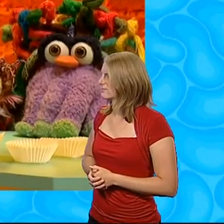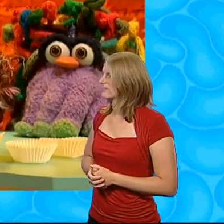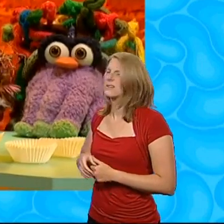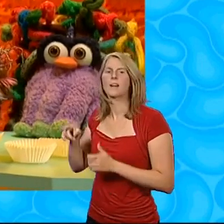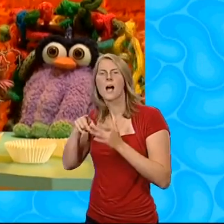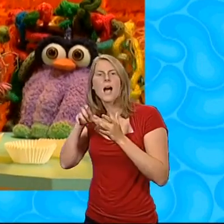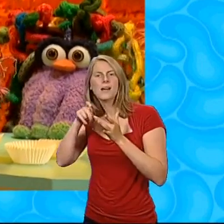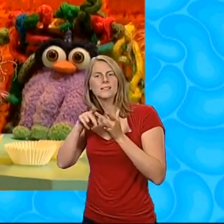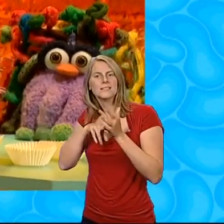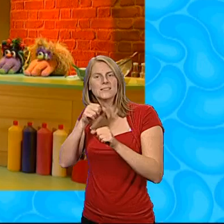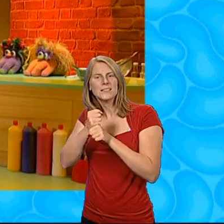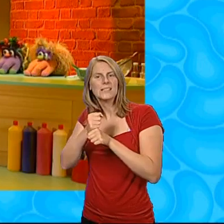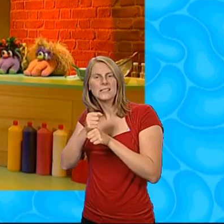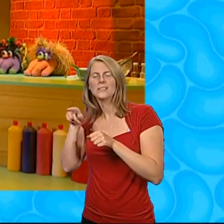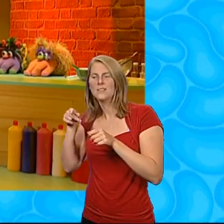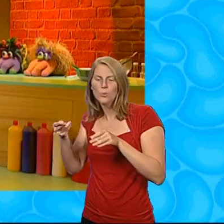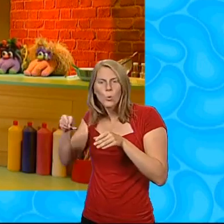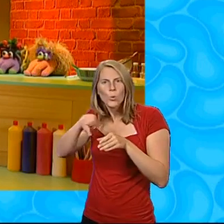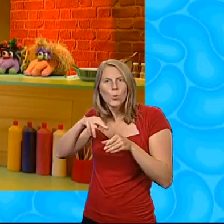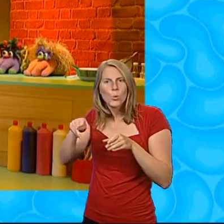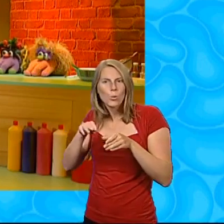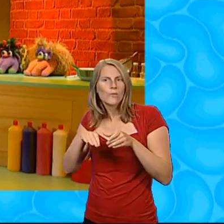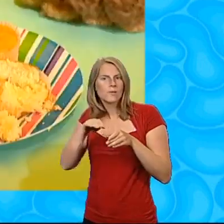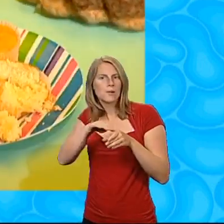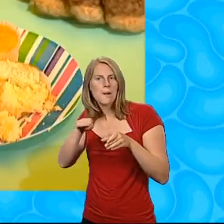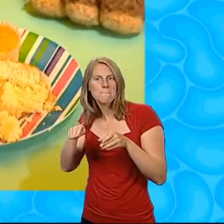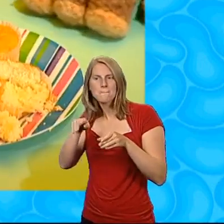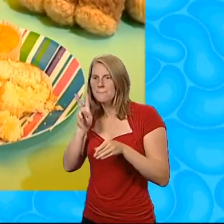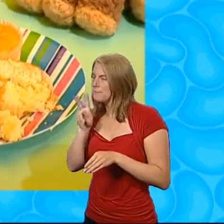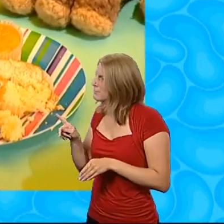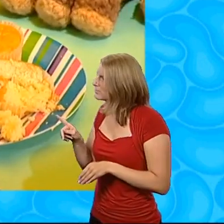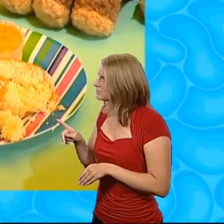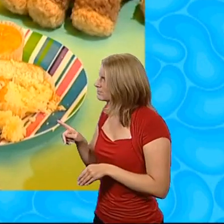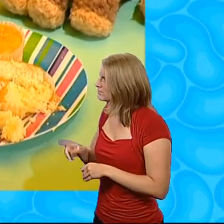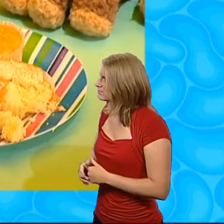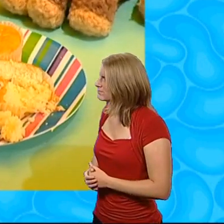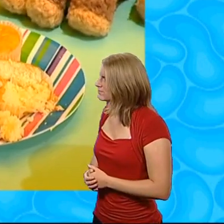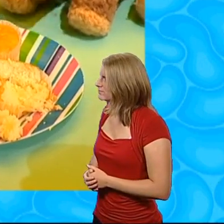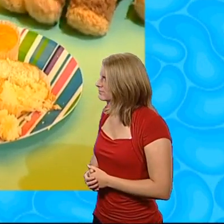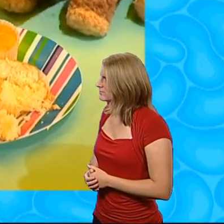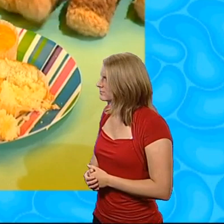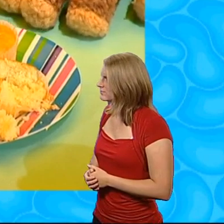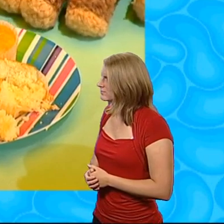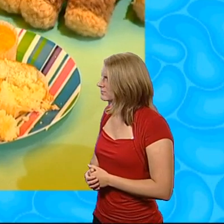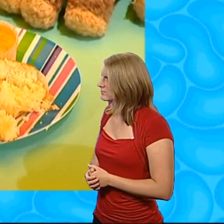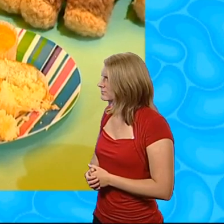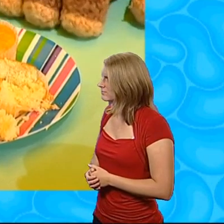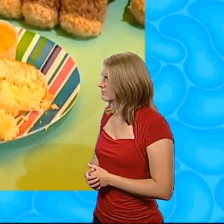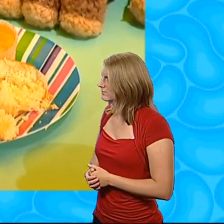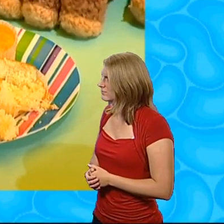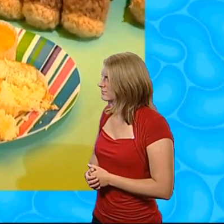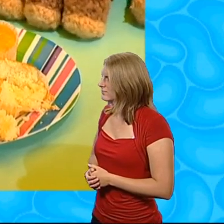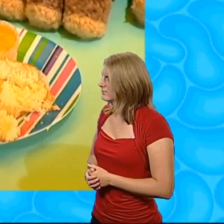And then you get some of your butter icing. Okay, and you put that in the gap like that. Yummy. Butter